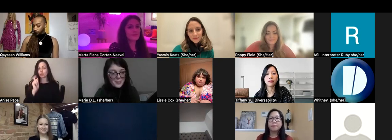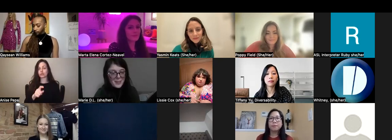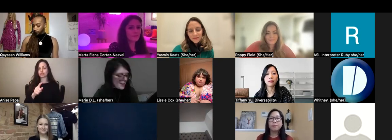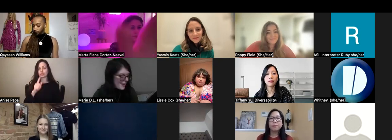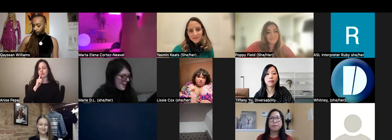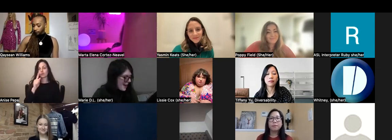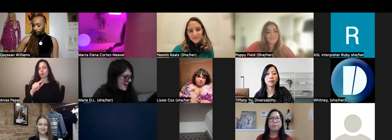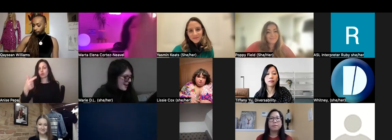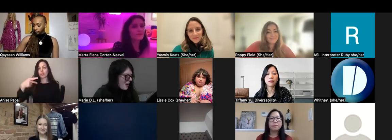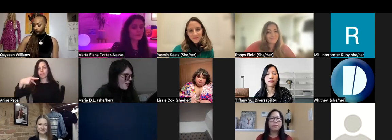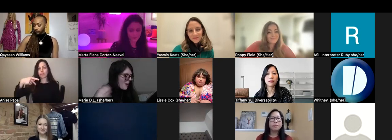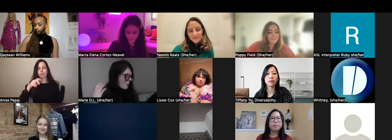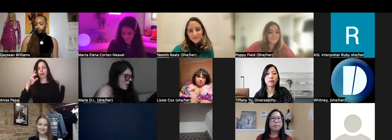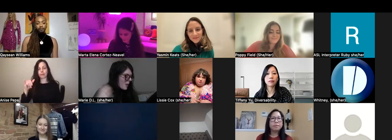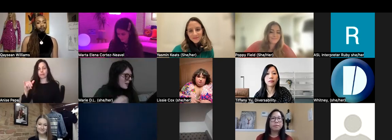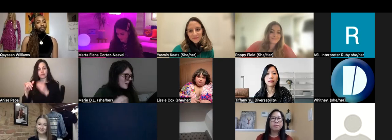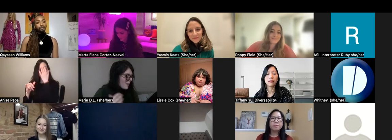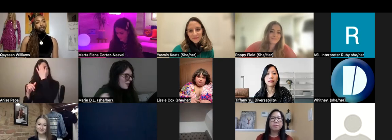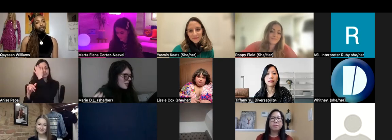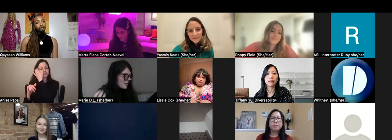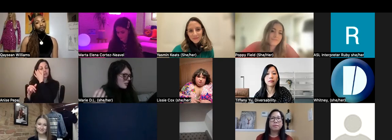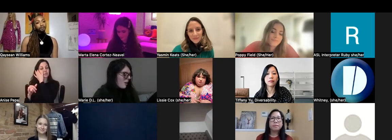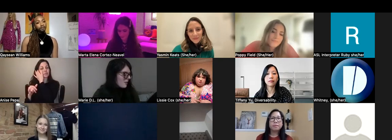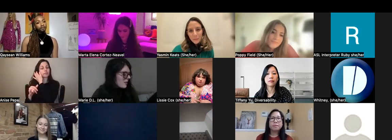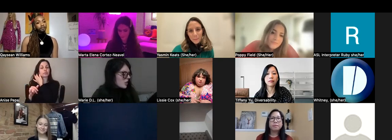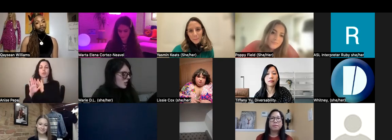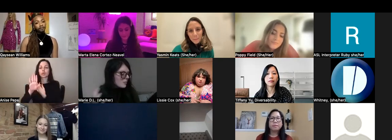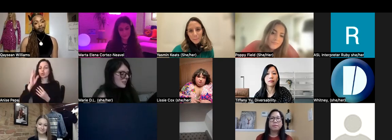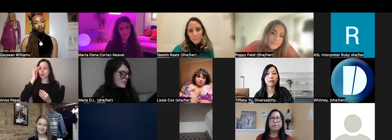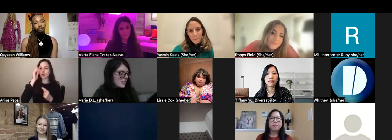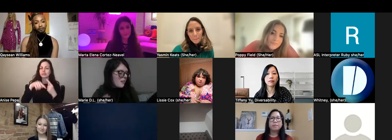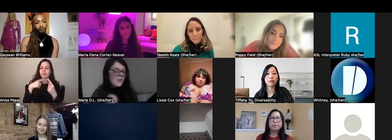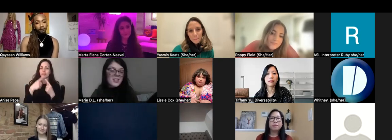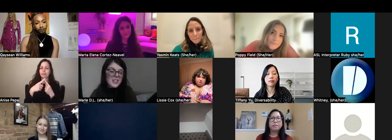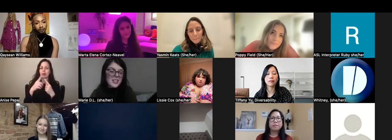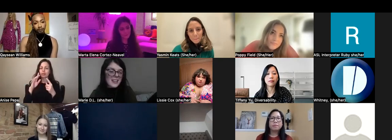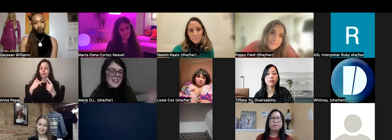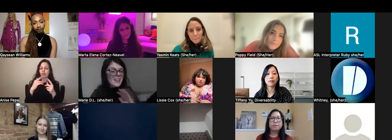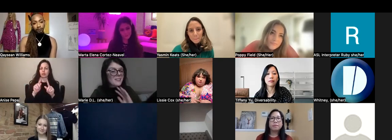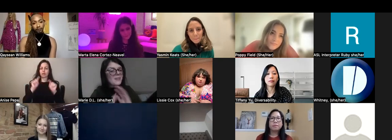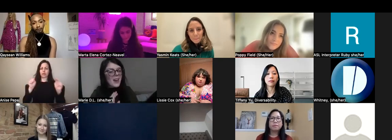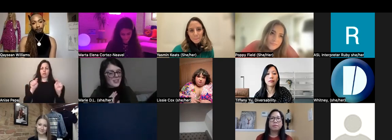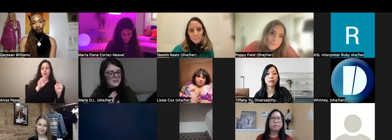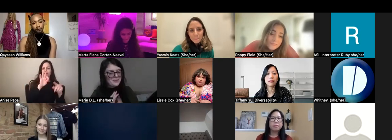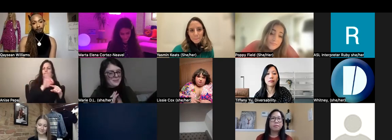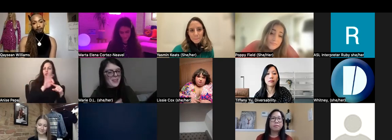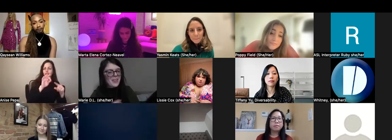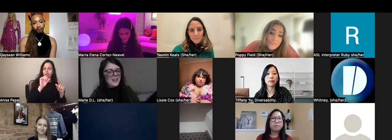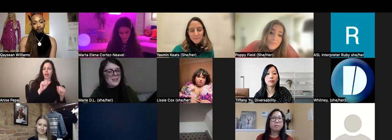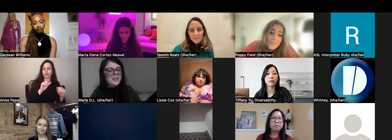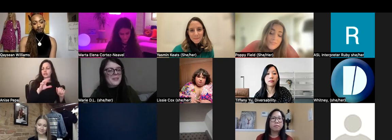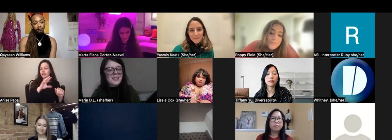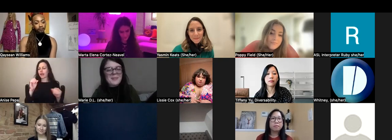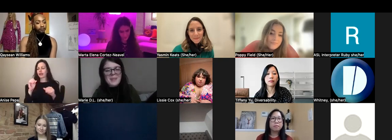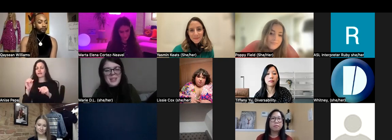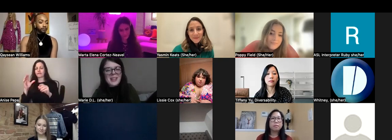Poppy. What I would love to get your thoughts on the juxtaposition of functionality and fashion. That is one of